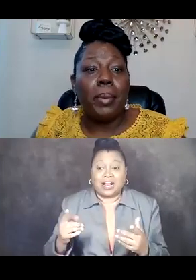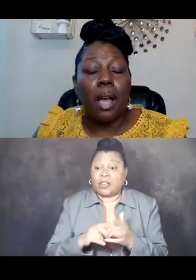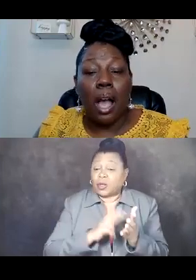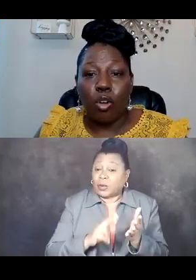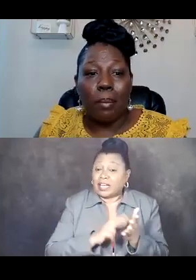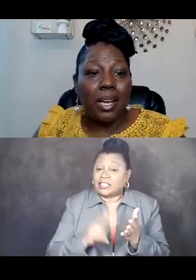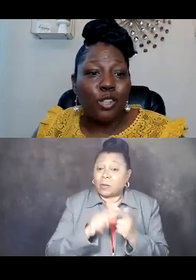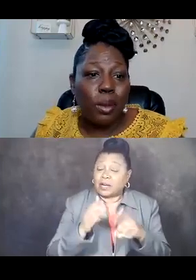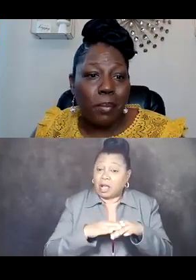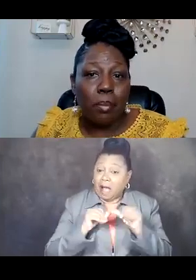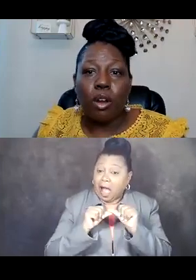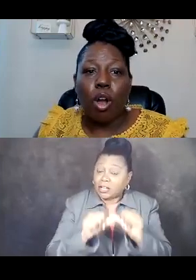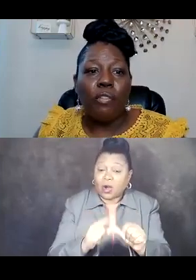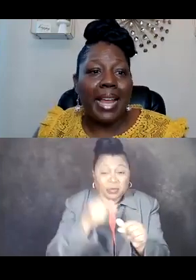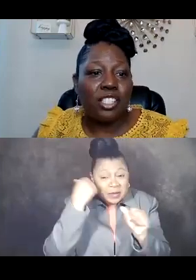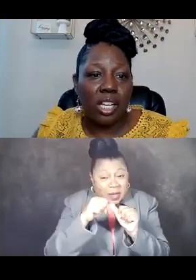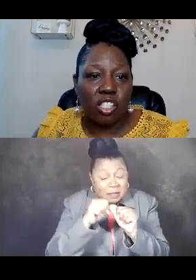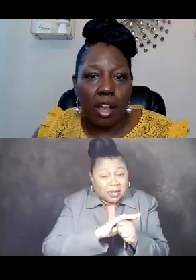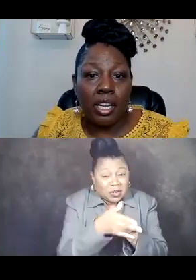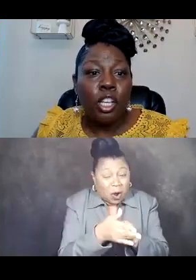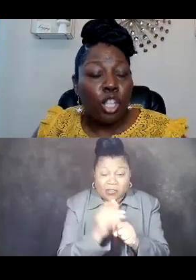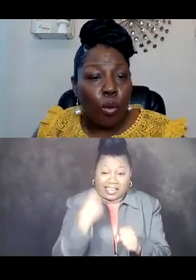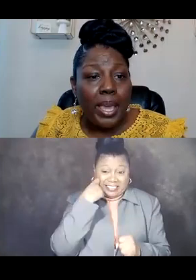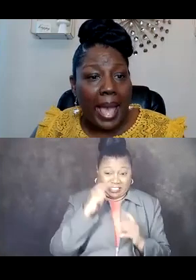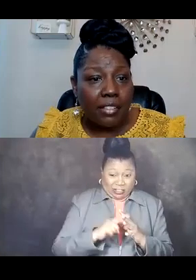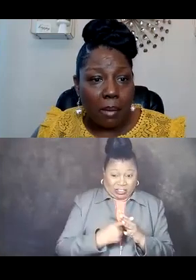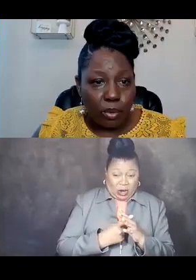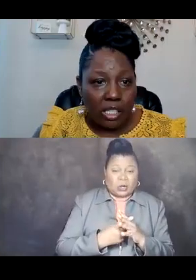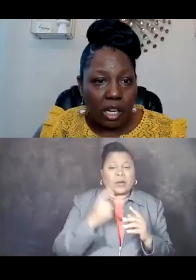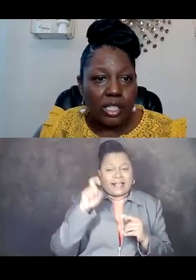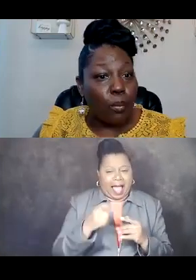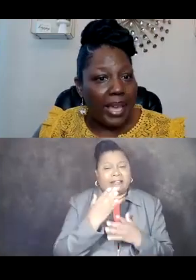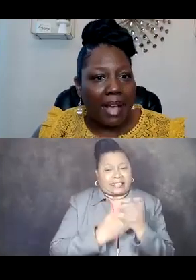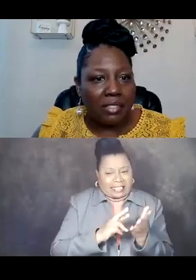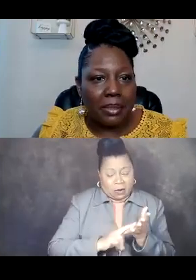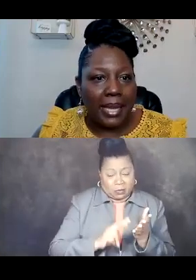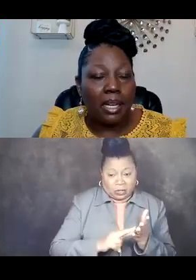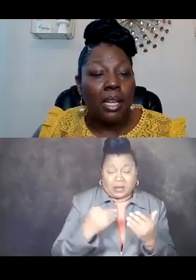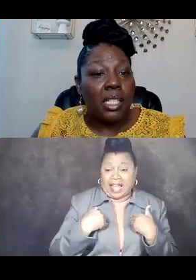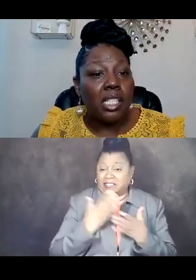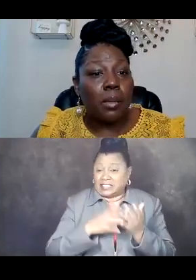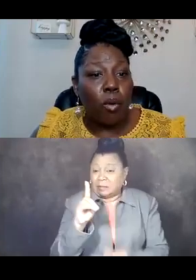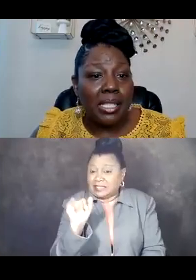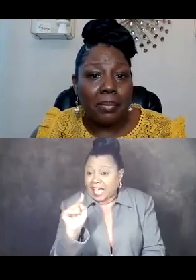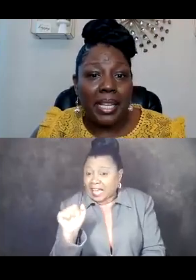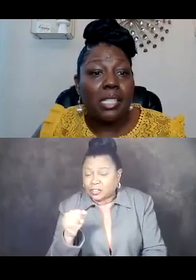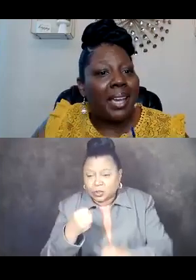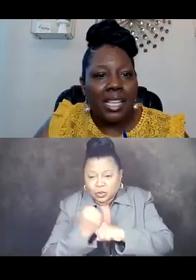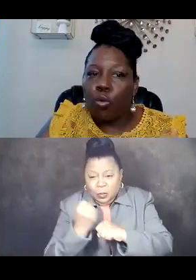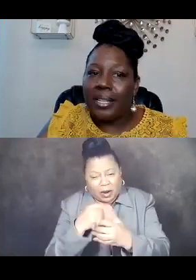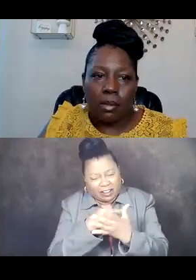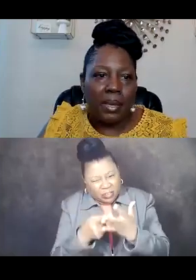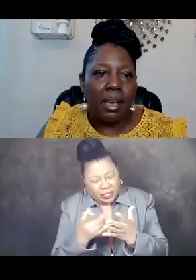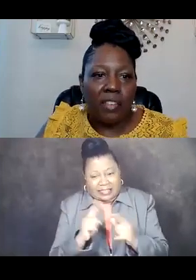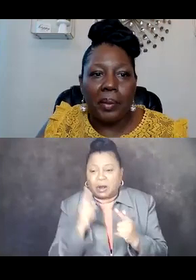research will be ongoing because remember, COVID has just started. So we have some research and we have some data to support some things, but